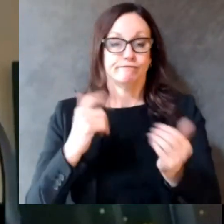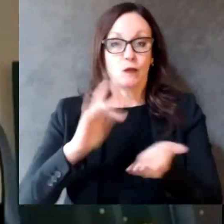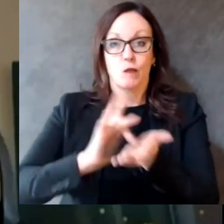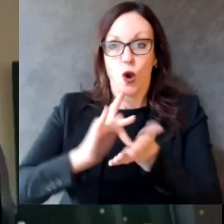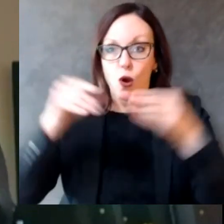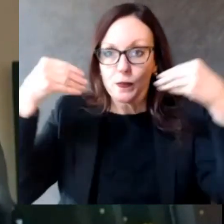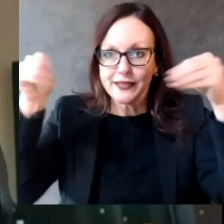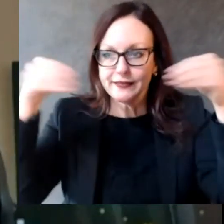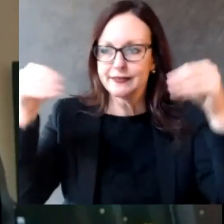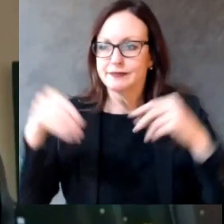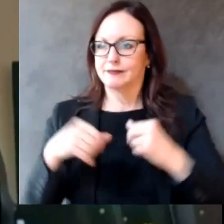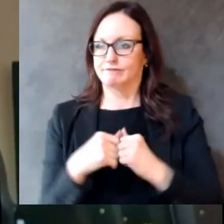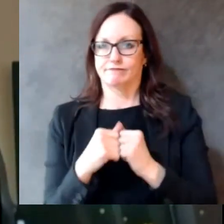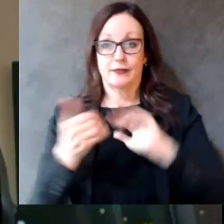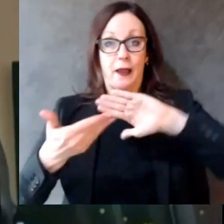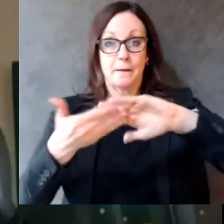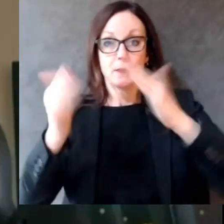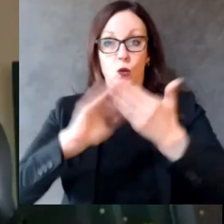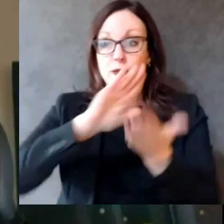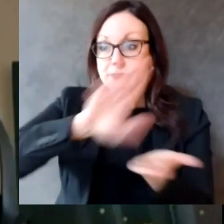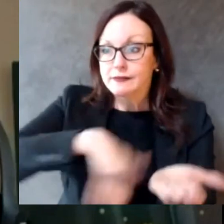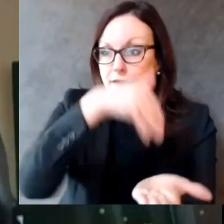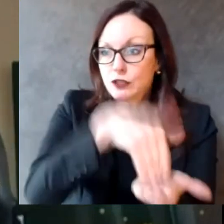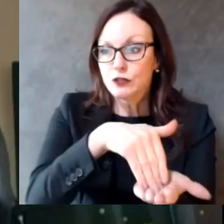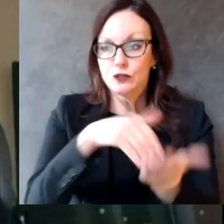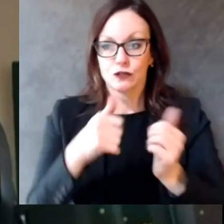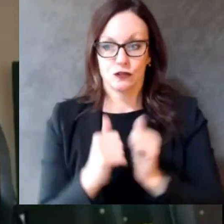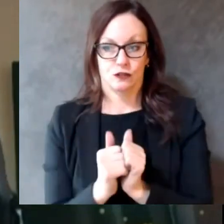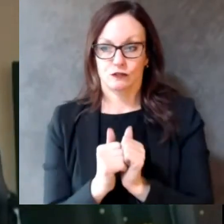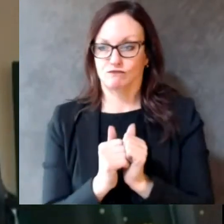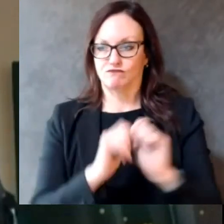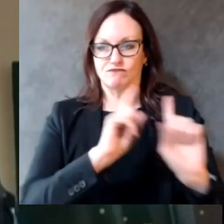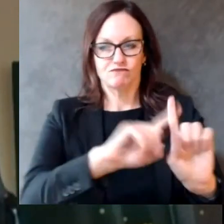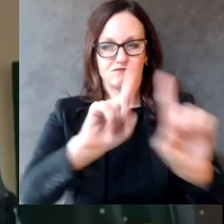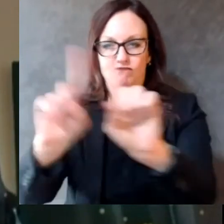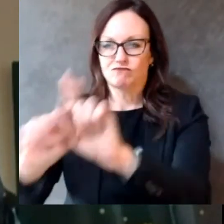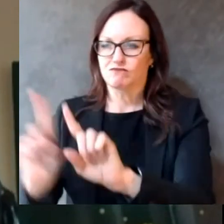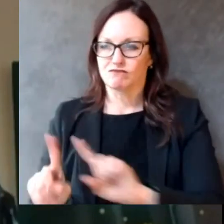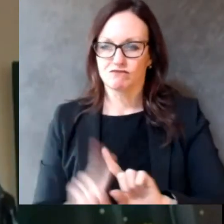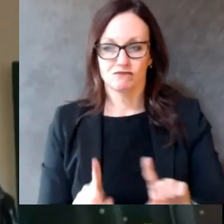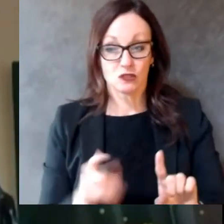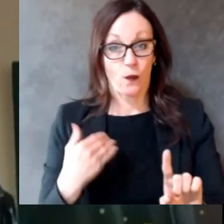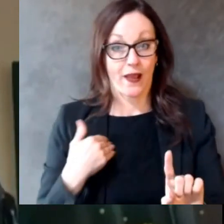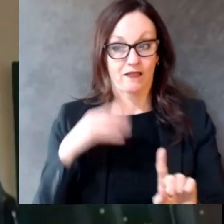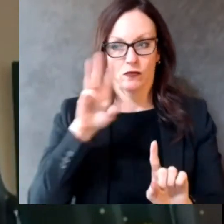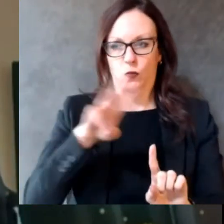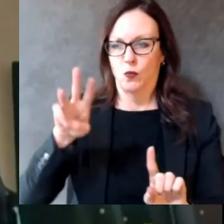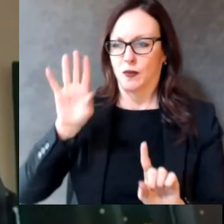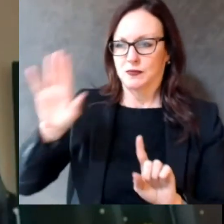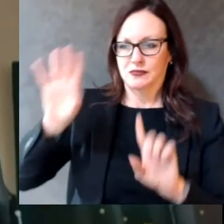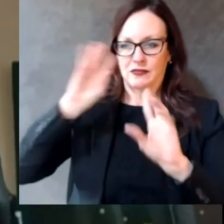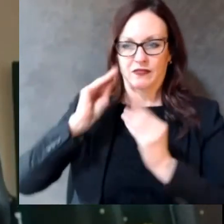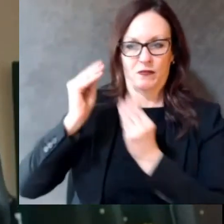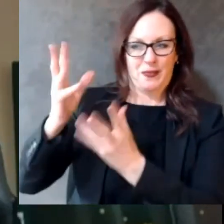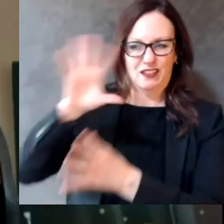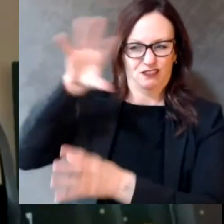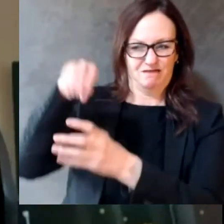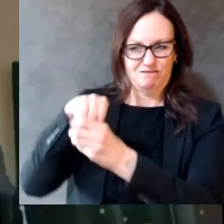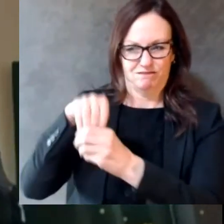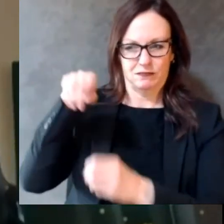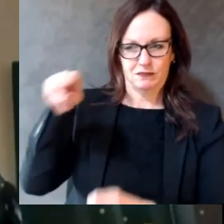vaccinefinder.org to find a vaccine provider and information on appointments and clinics hours near